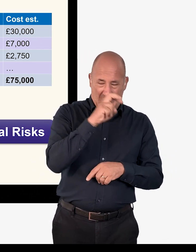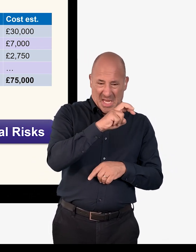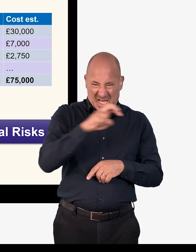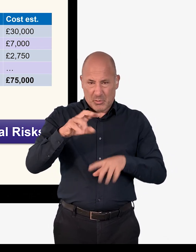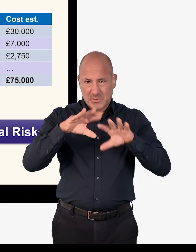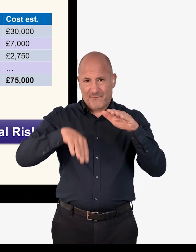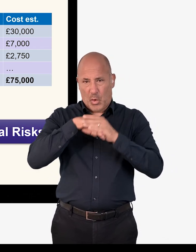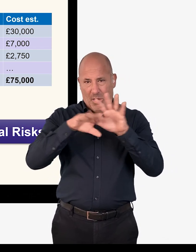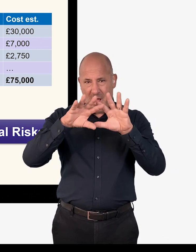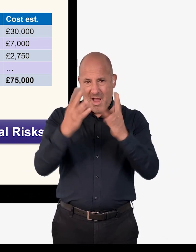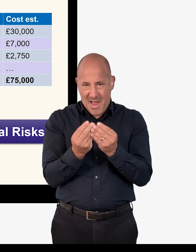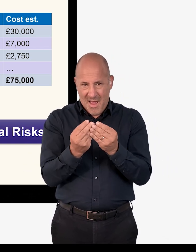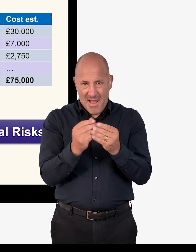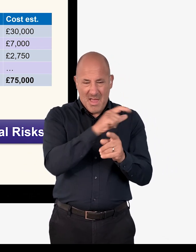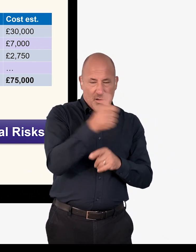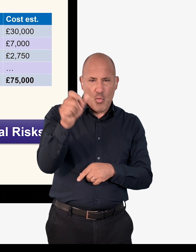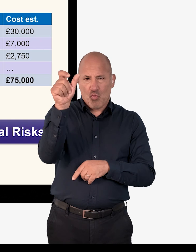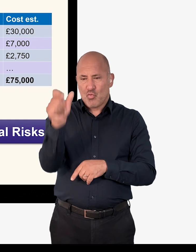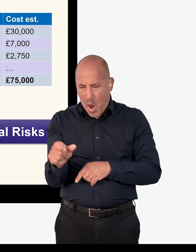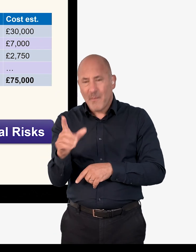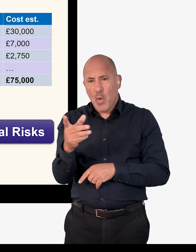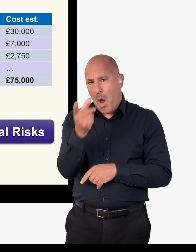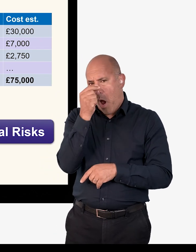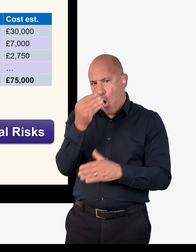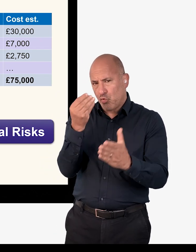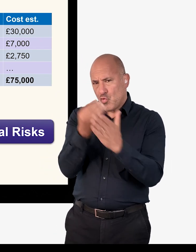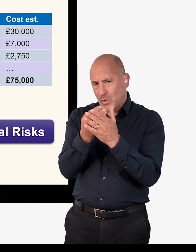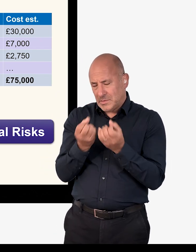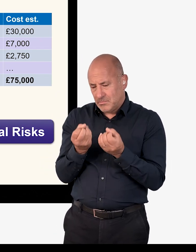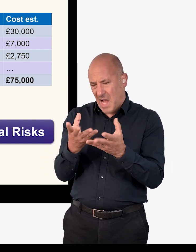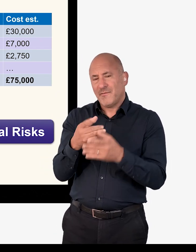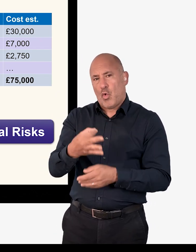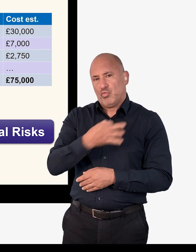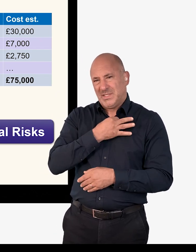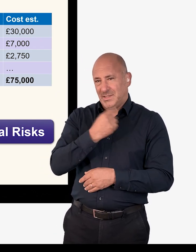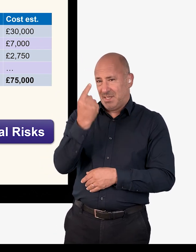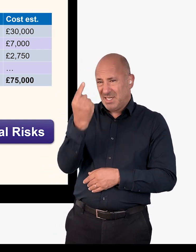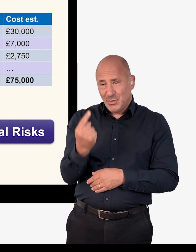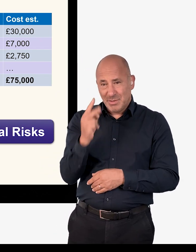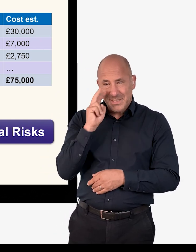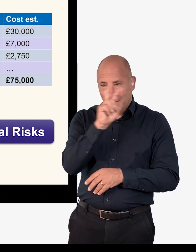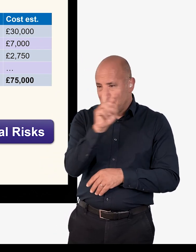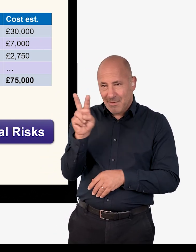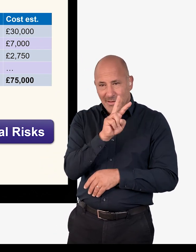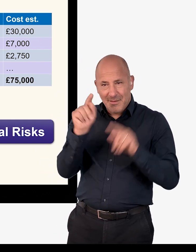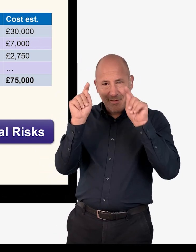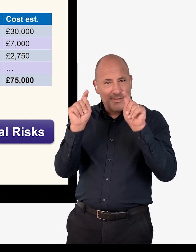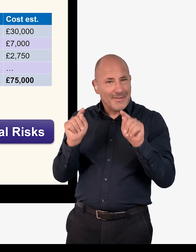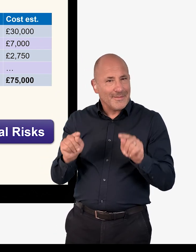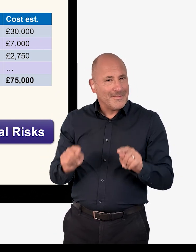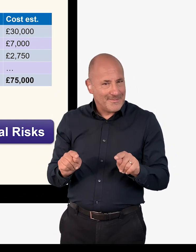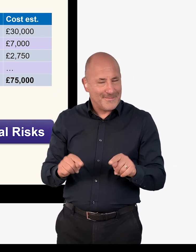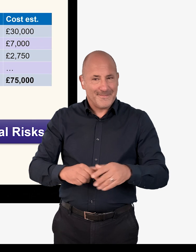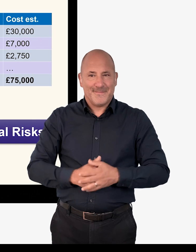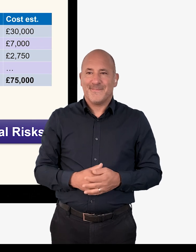classic impact plus likelihood equals total approach. And then a column for potential cost